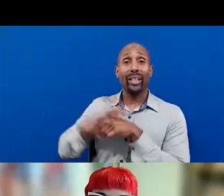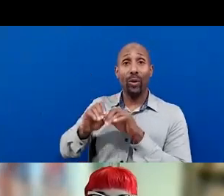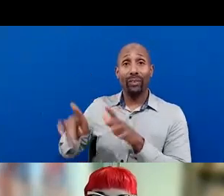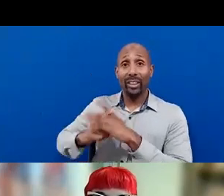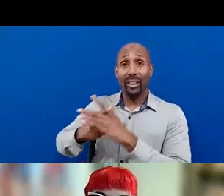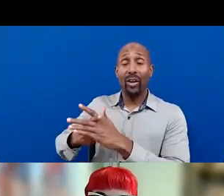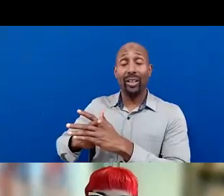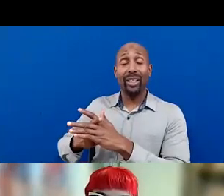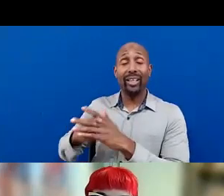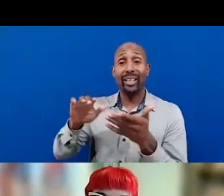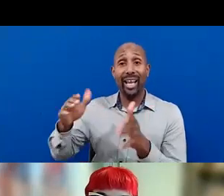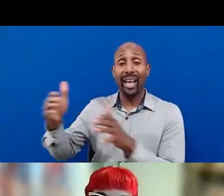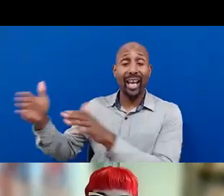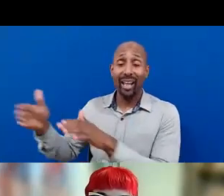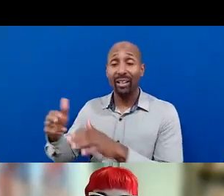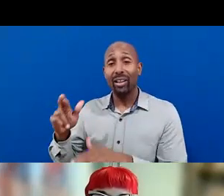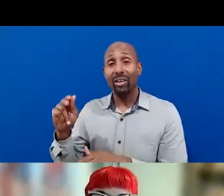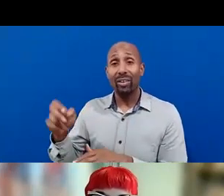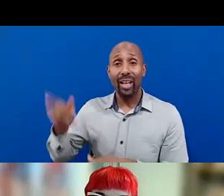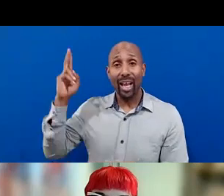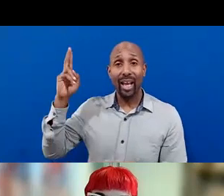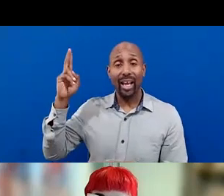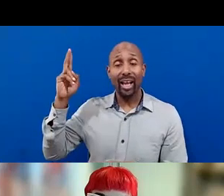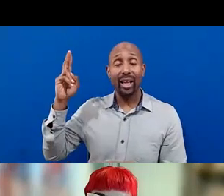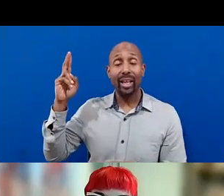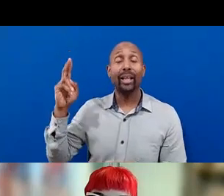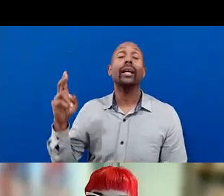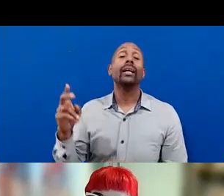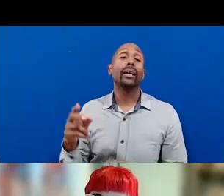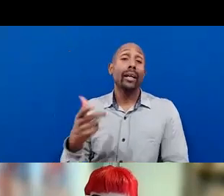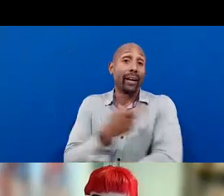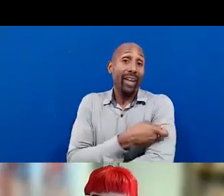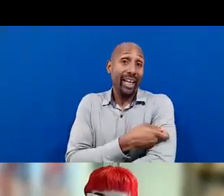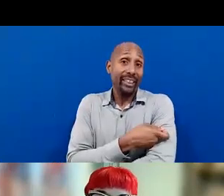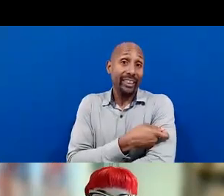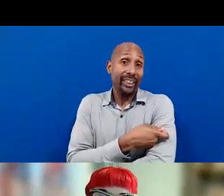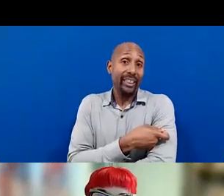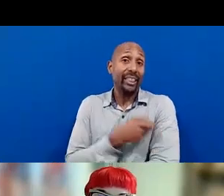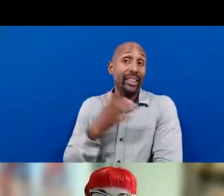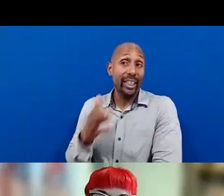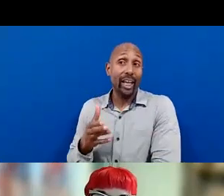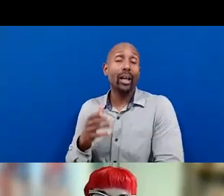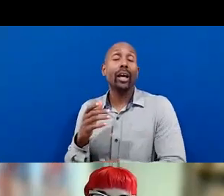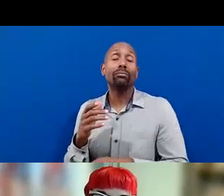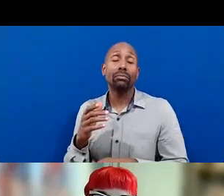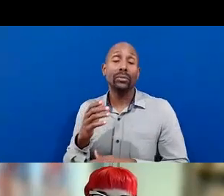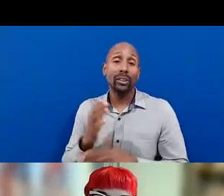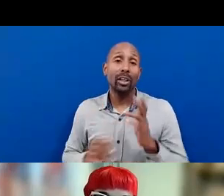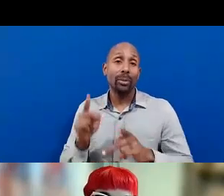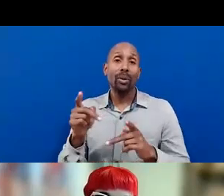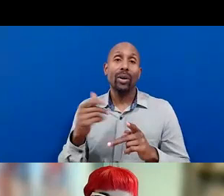vaccines, were among folks who had underlying health conditions. And so we saw